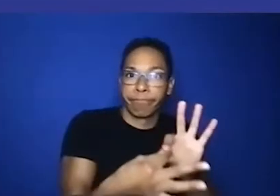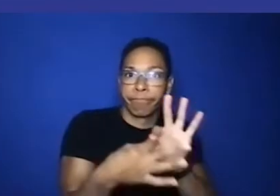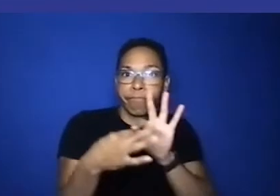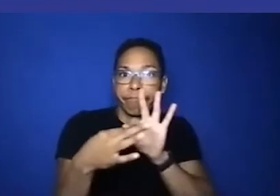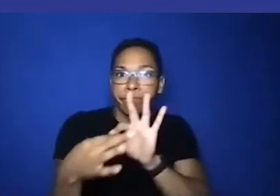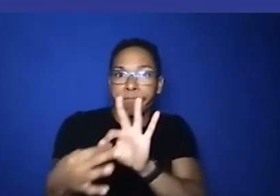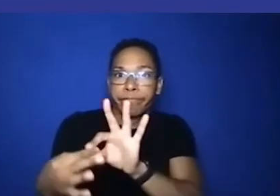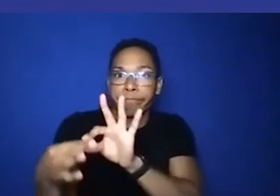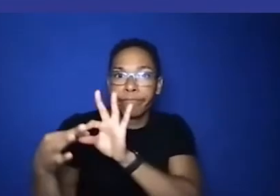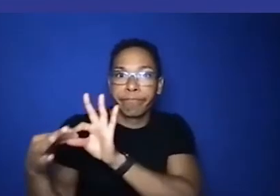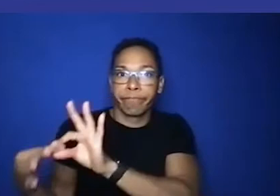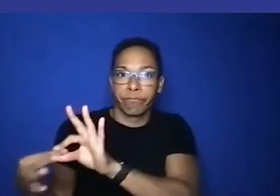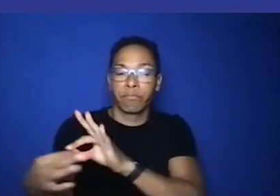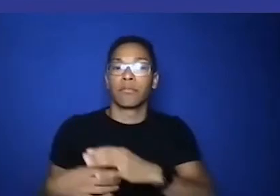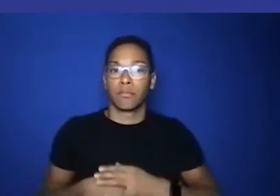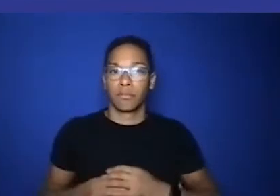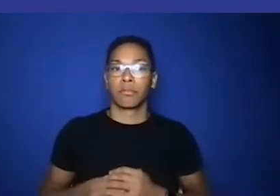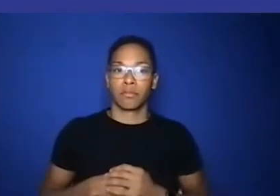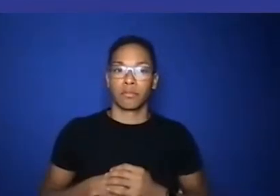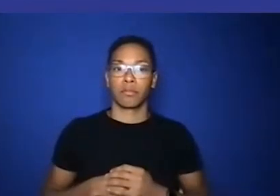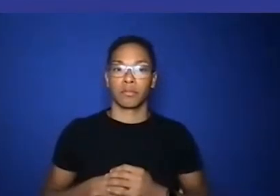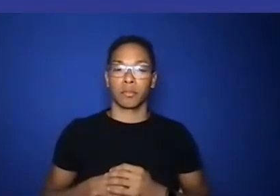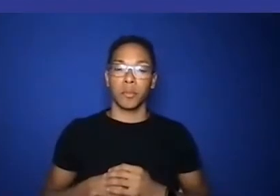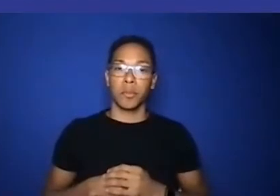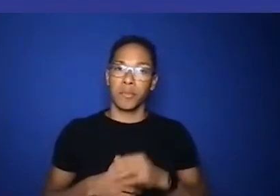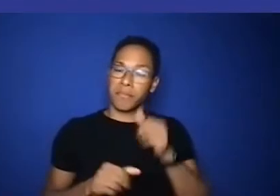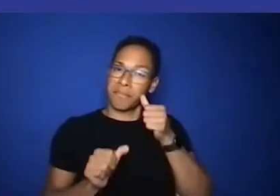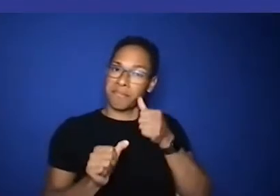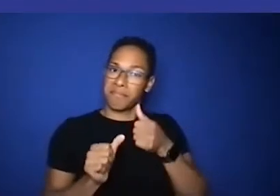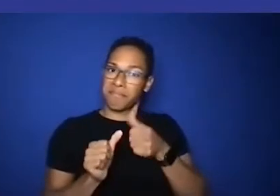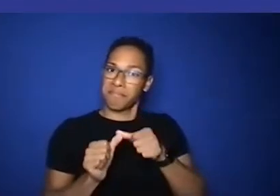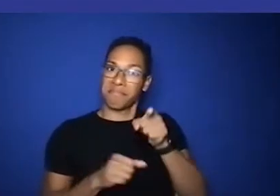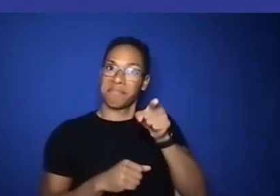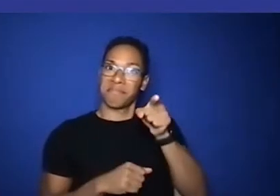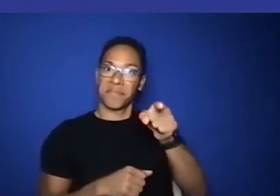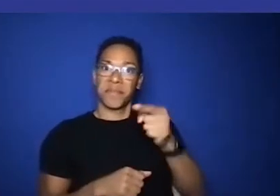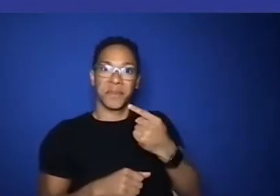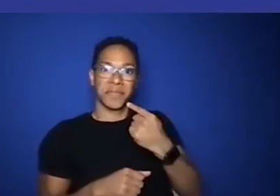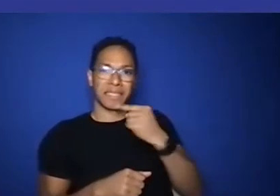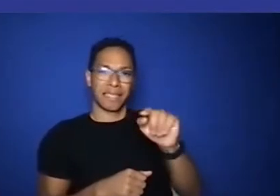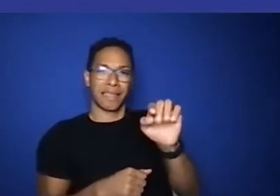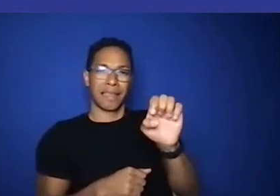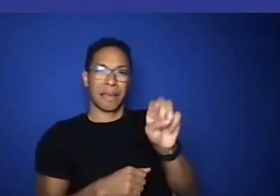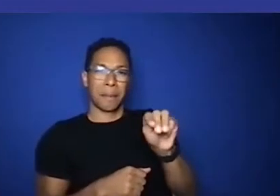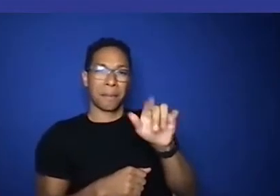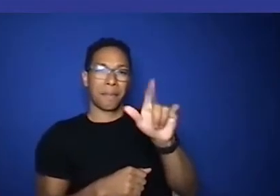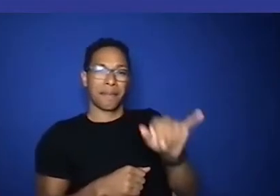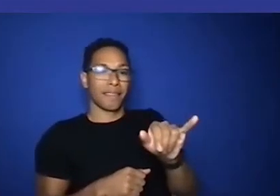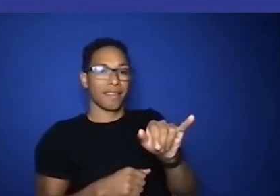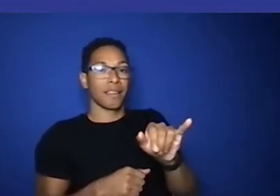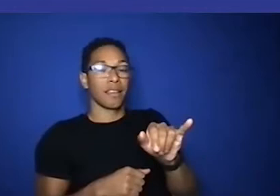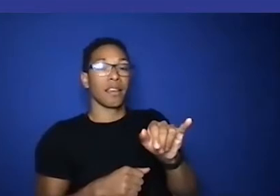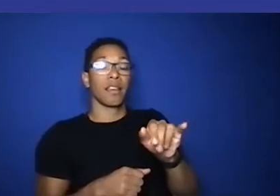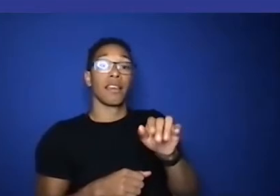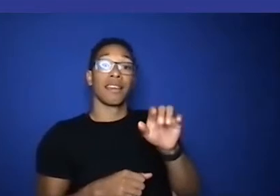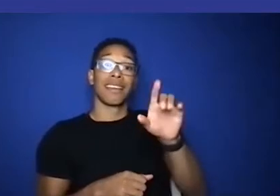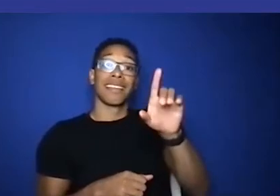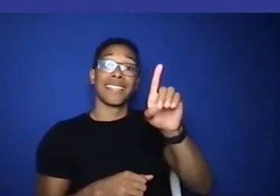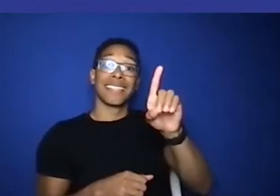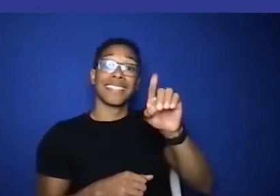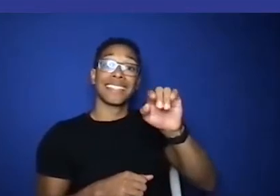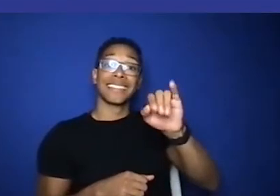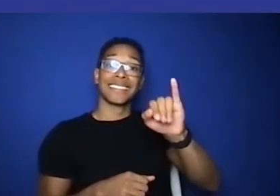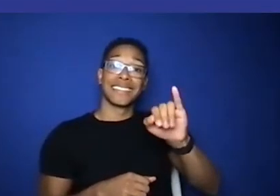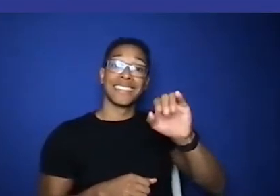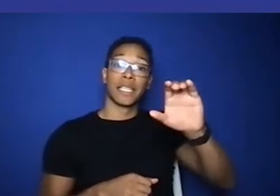And when you said before, Emily, that the decolonial archive is an